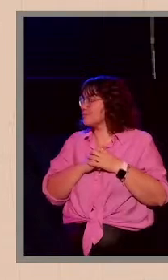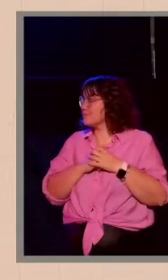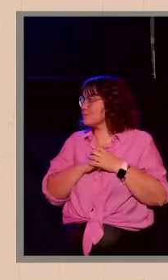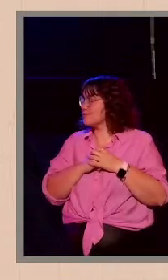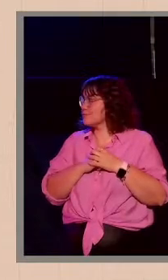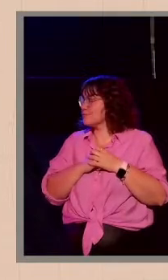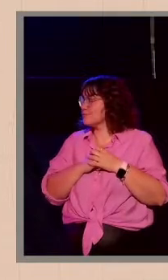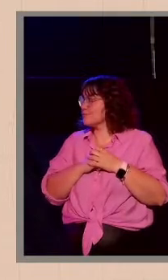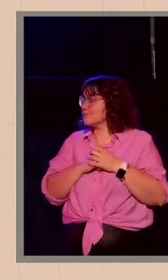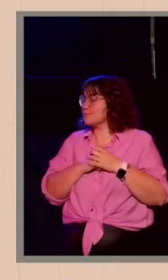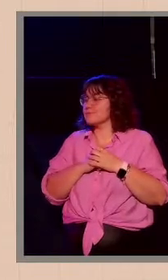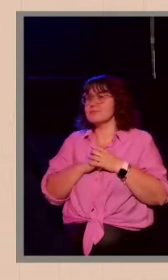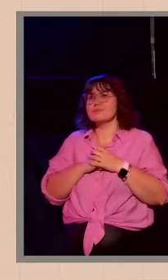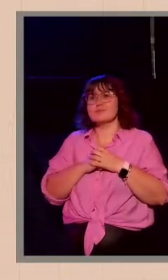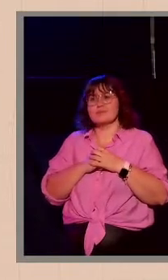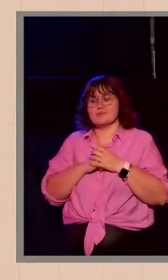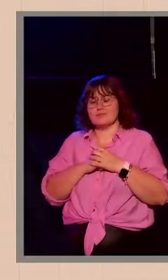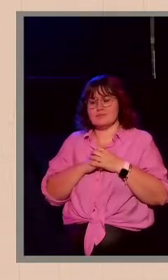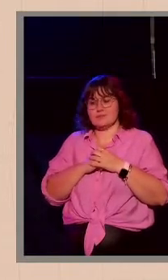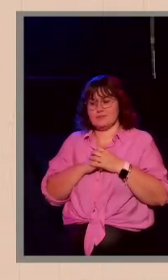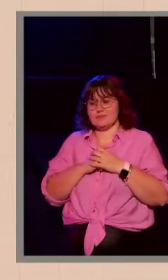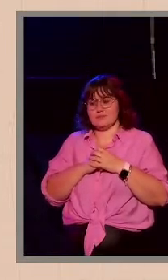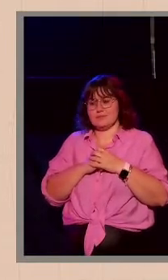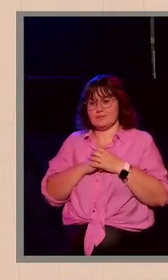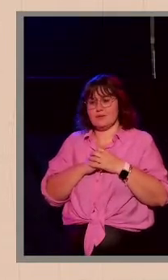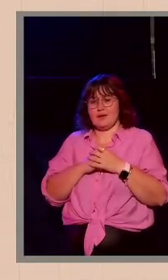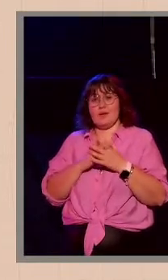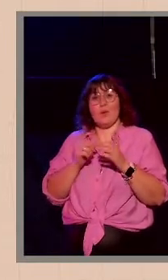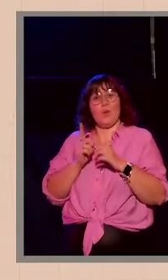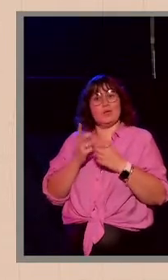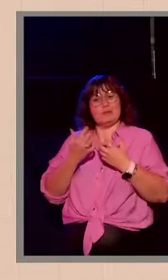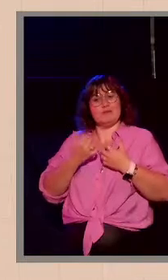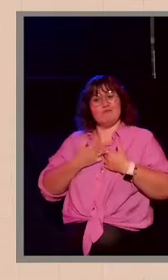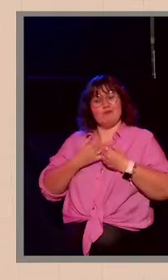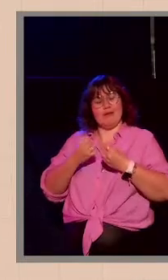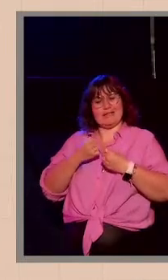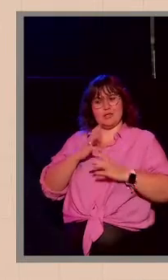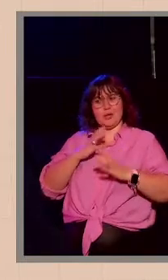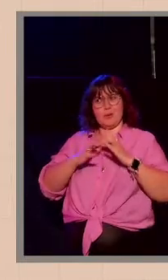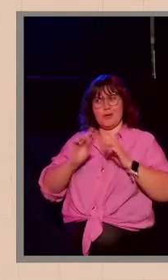communication challenges that I experience,